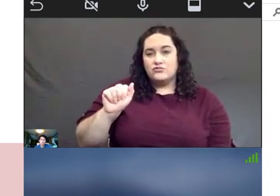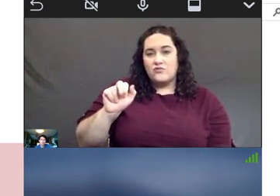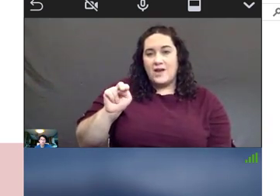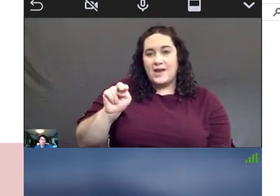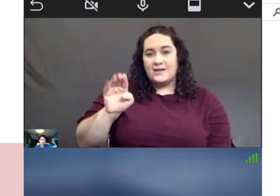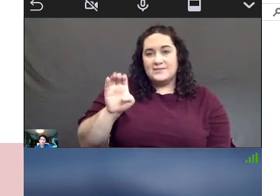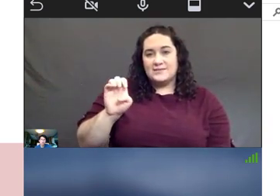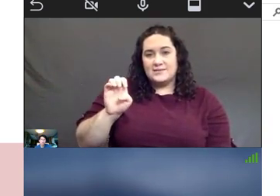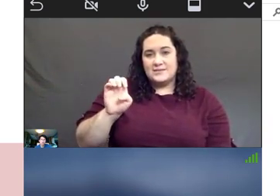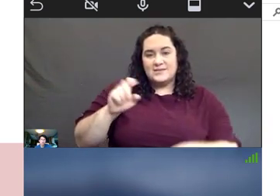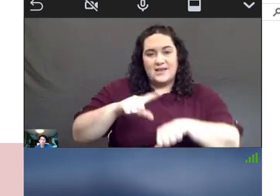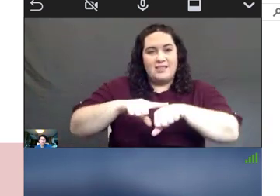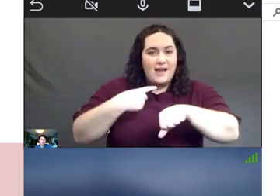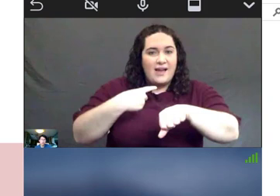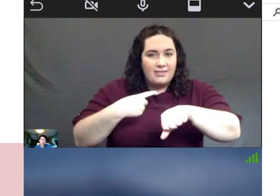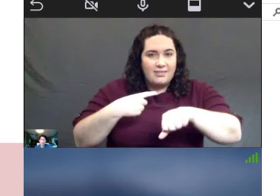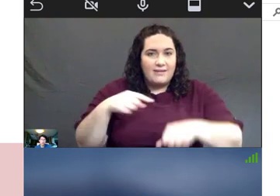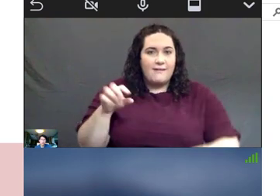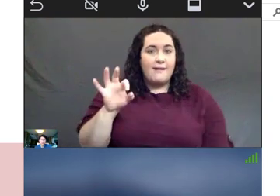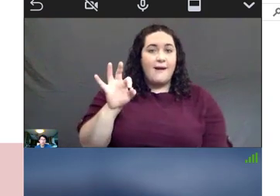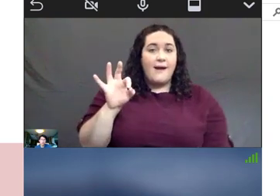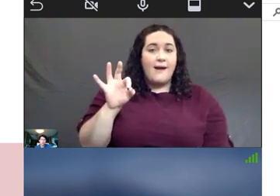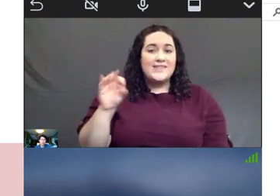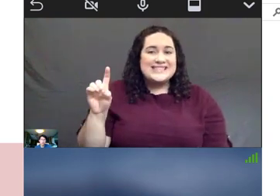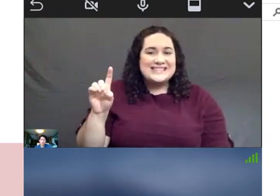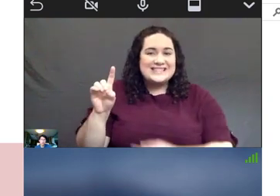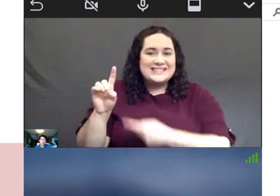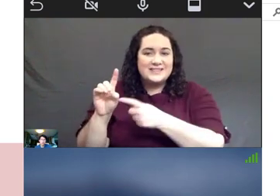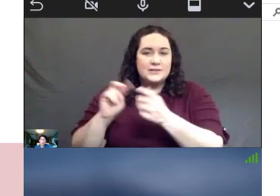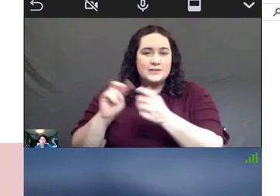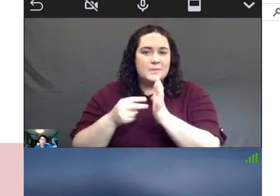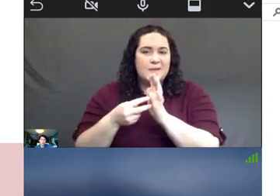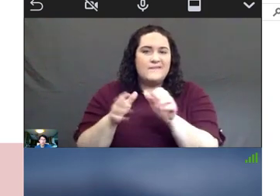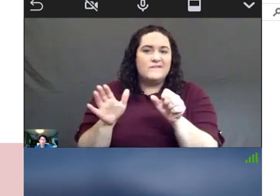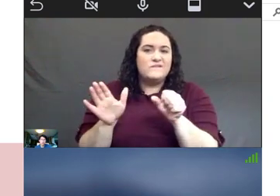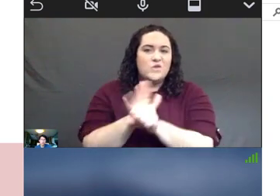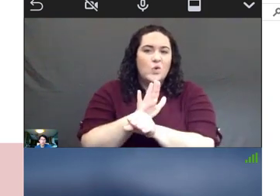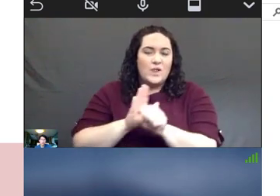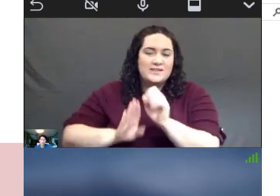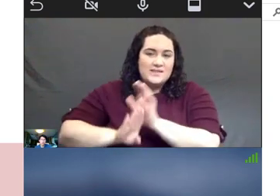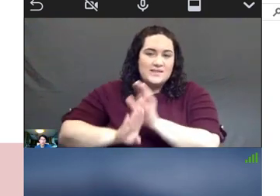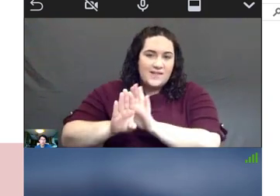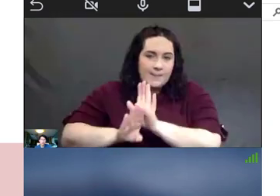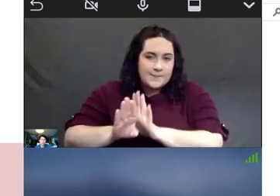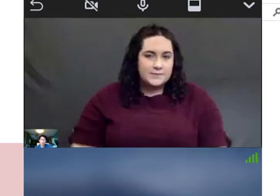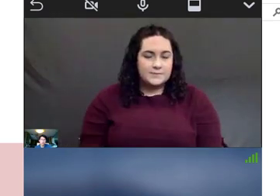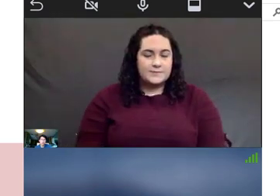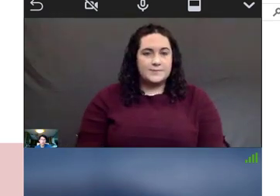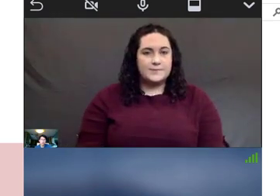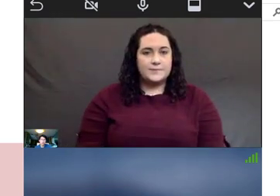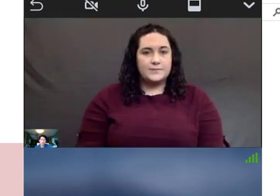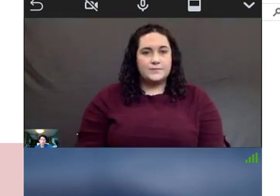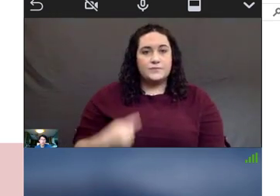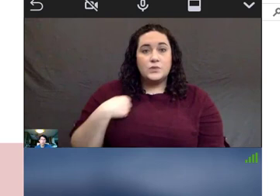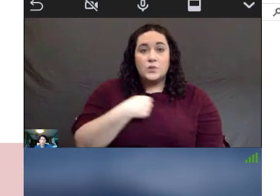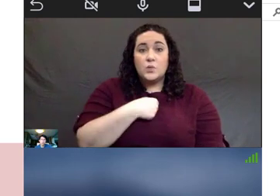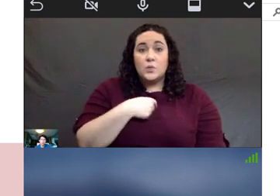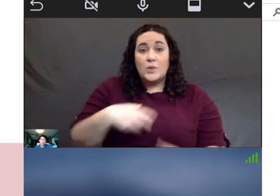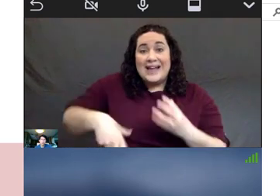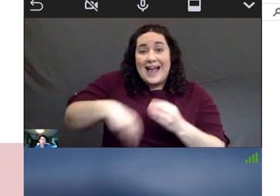And now in this class, because we have two different kinds of boundary layers, we also put an H in that subscript for the hydrodynamic boundary